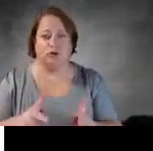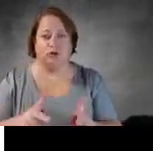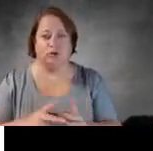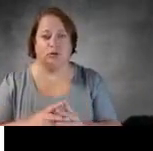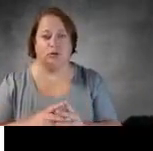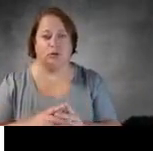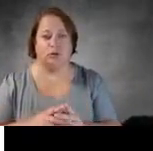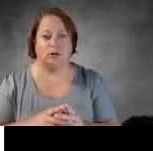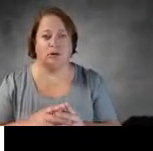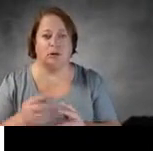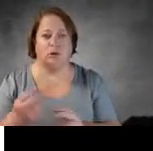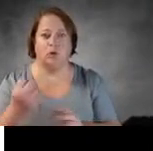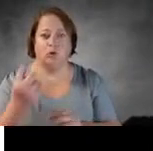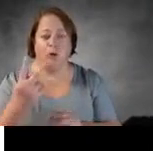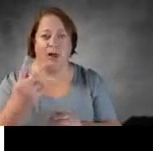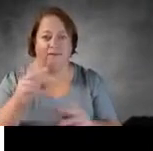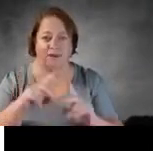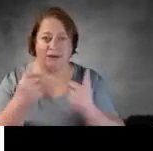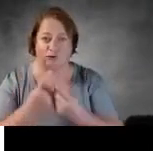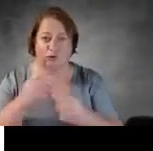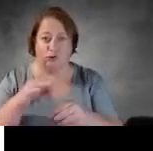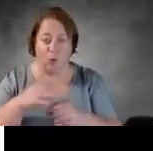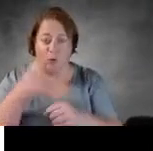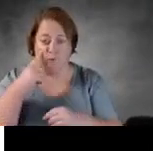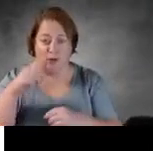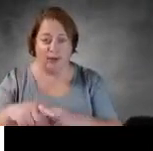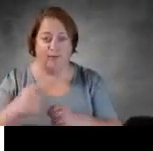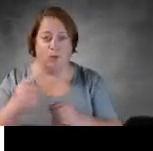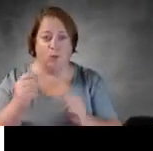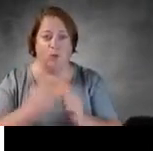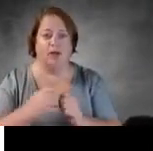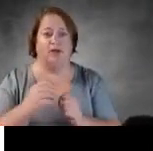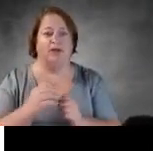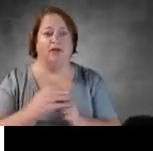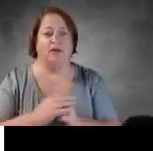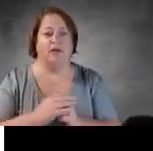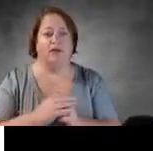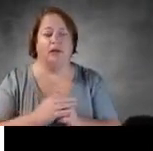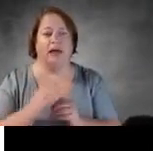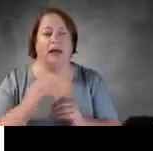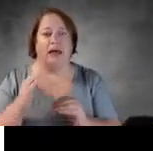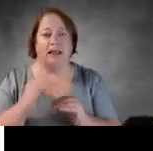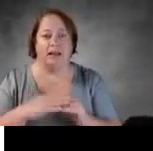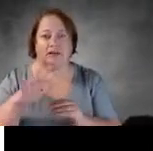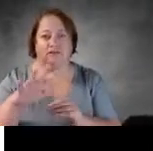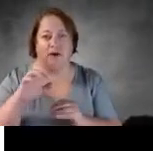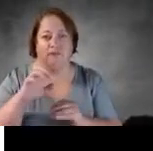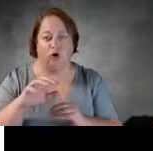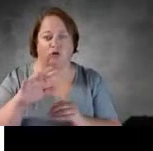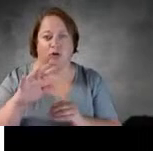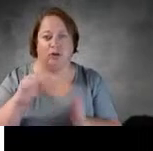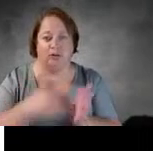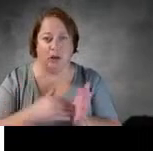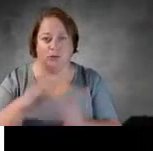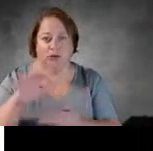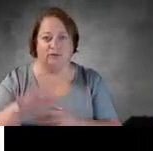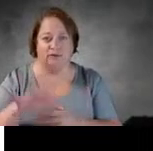least 12 districts to vote for them with at least a population of 500,055